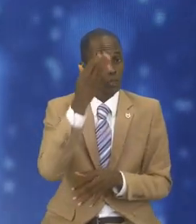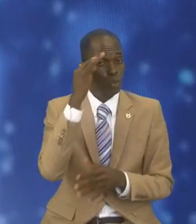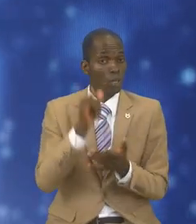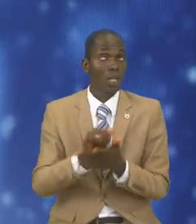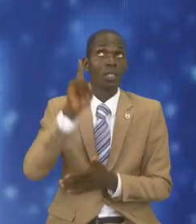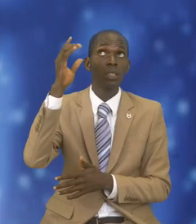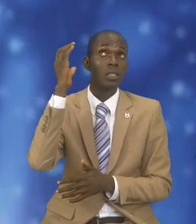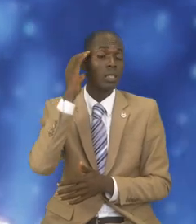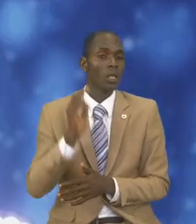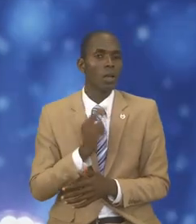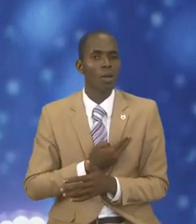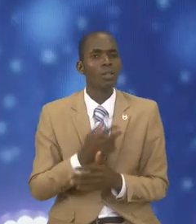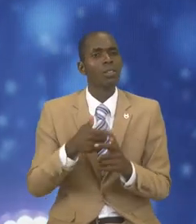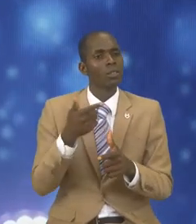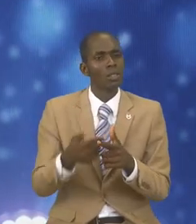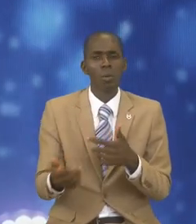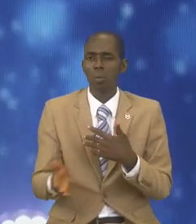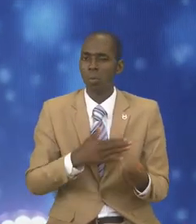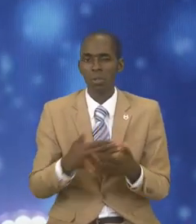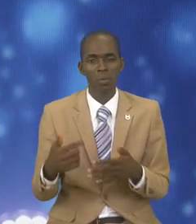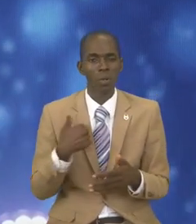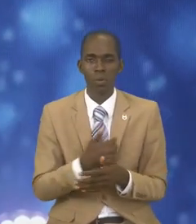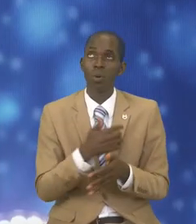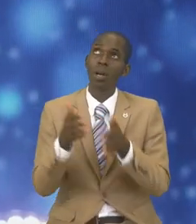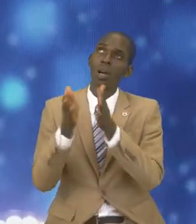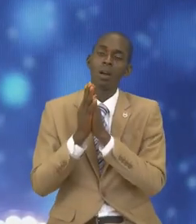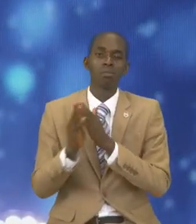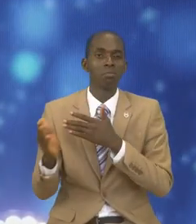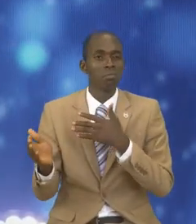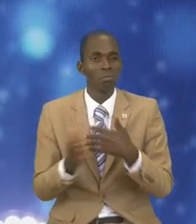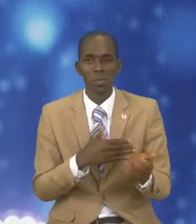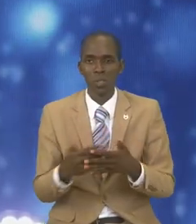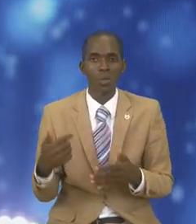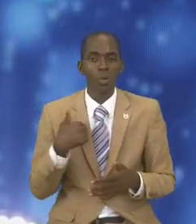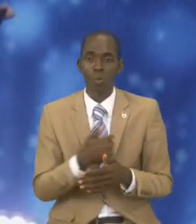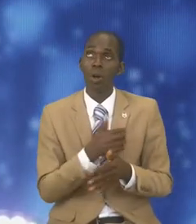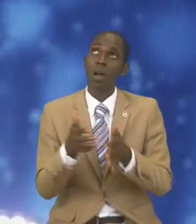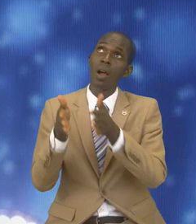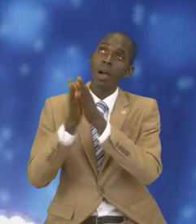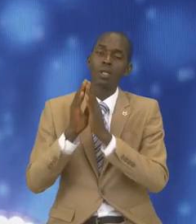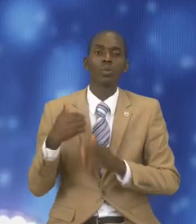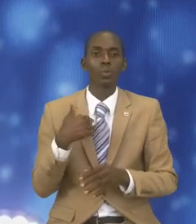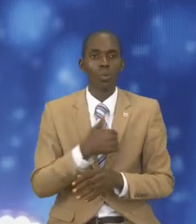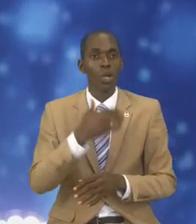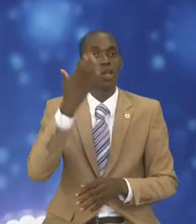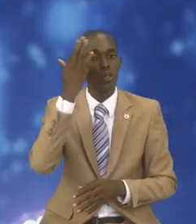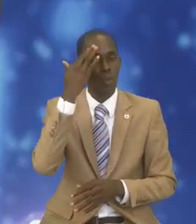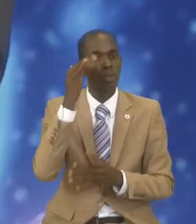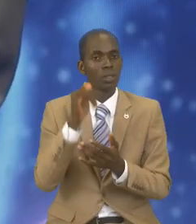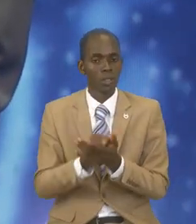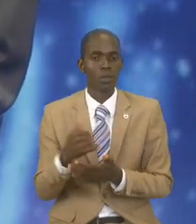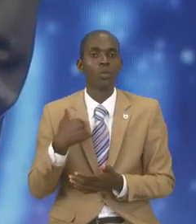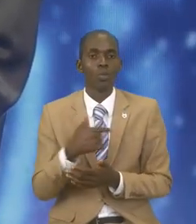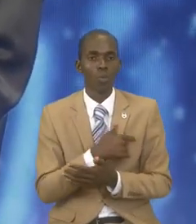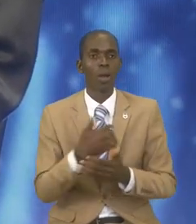us, whatsoever we ask, whatsoever we ask, we know that we